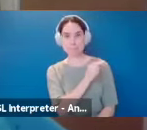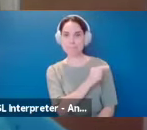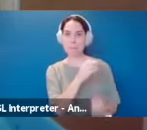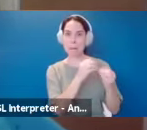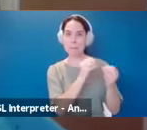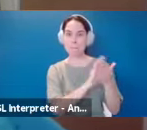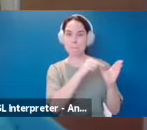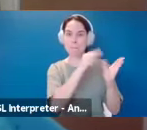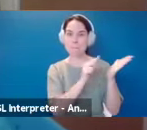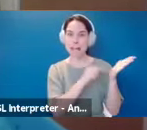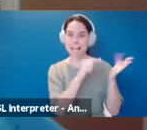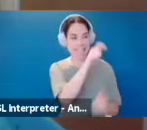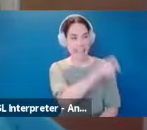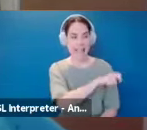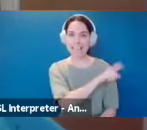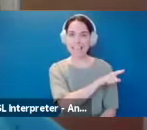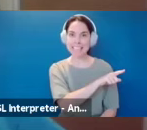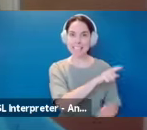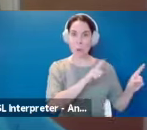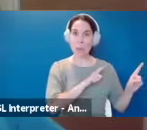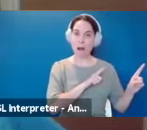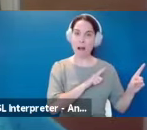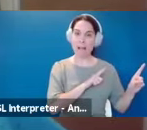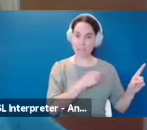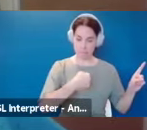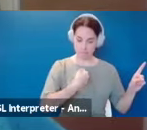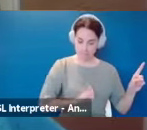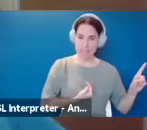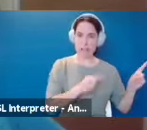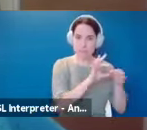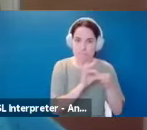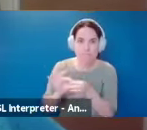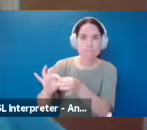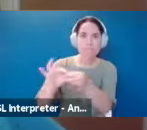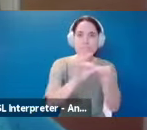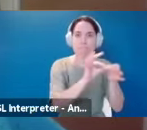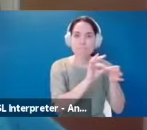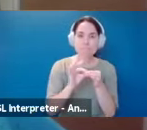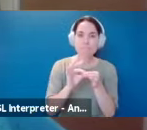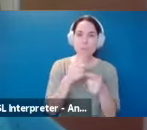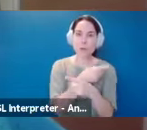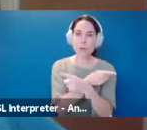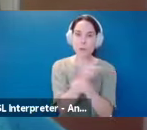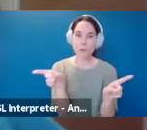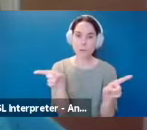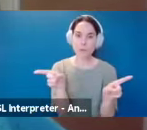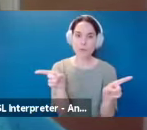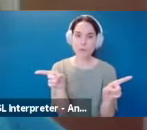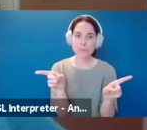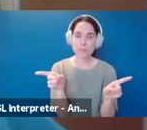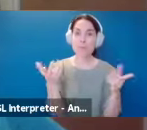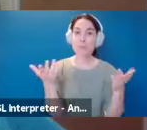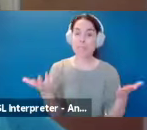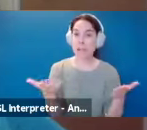Once upon a time, would have taken one look at the majority of you on the panel and would have made all sorts of assumptions